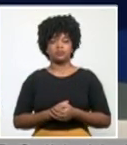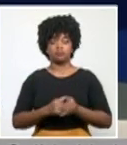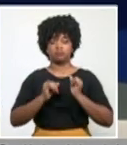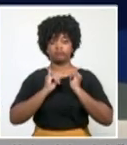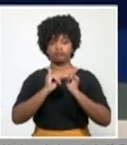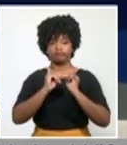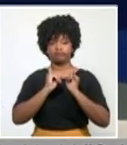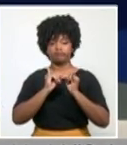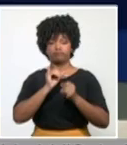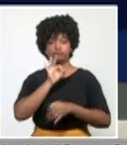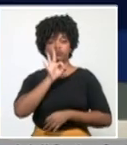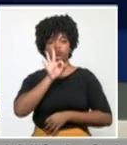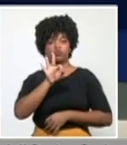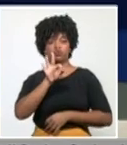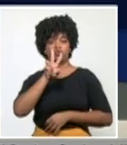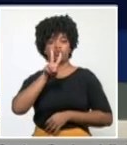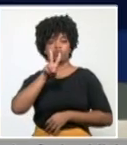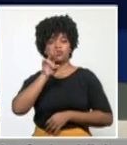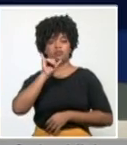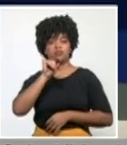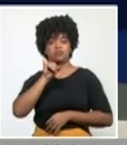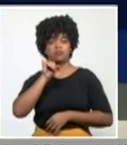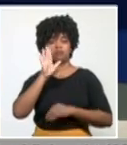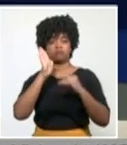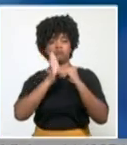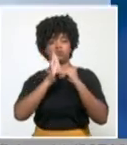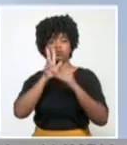826,282 cases were reported,